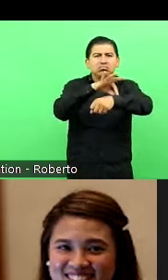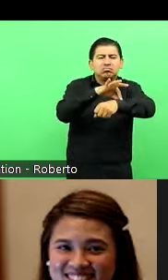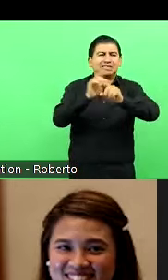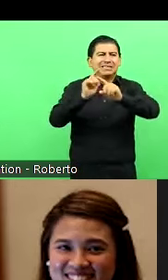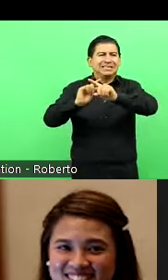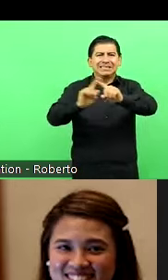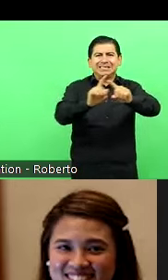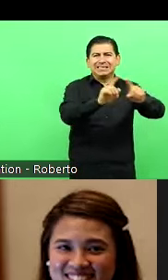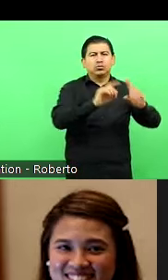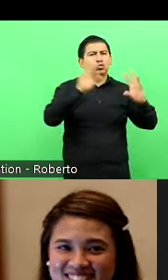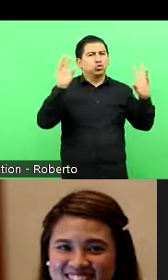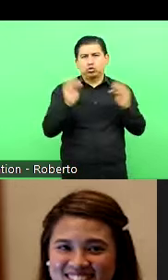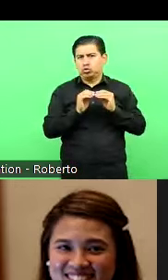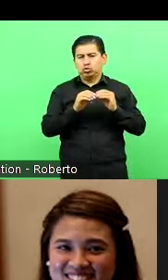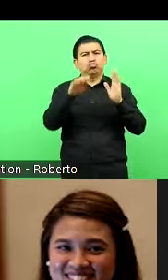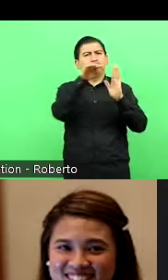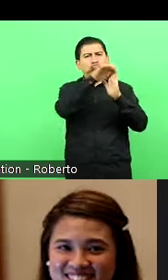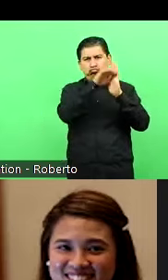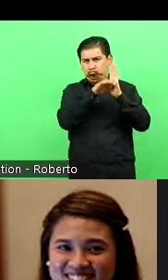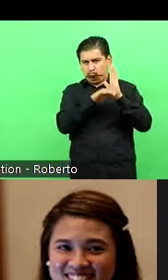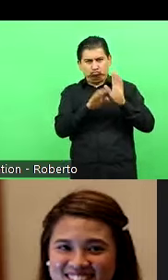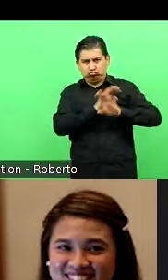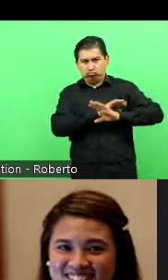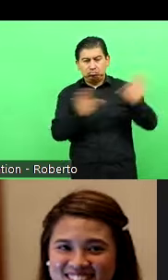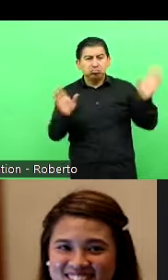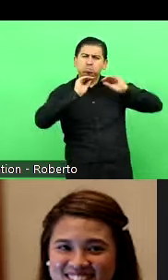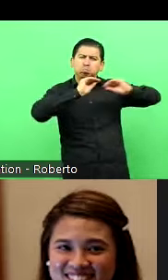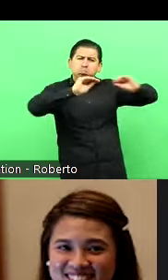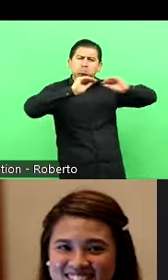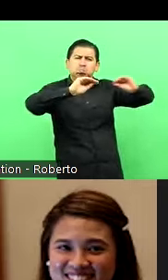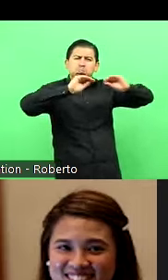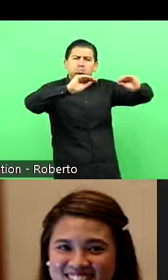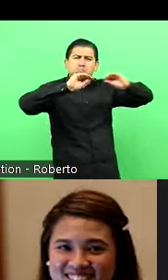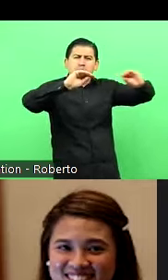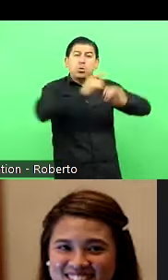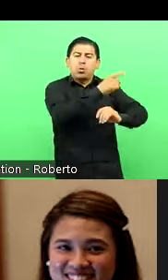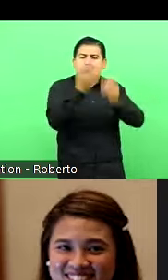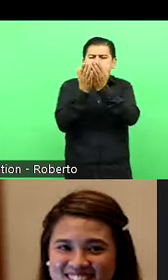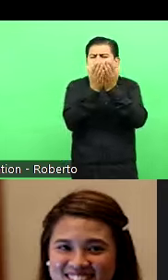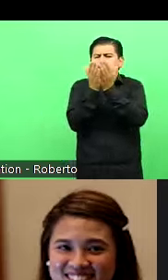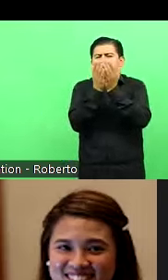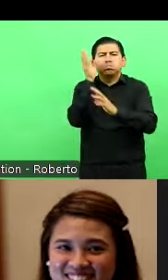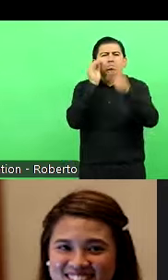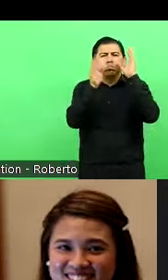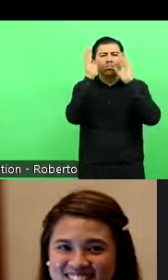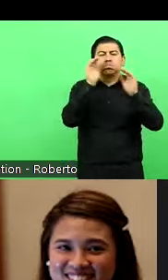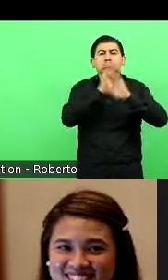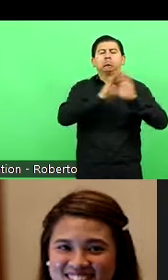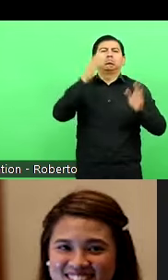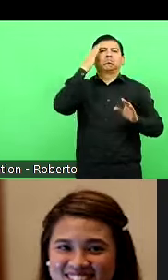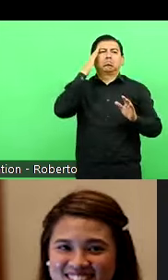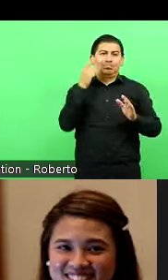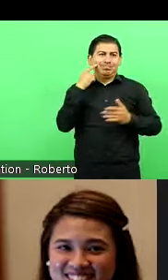the part of the society who also support the PWDs. So it's important to build the